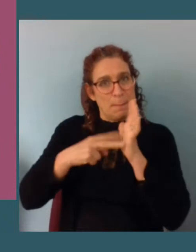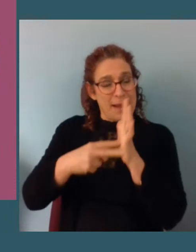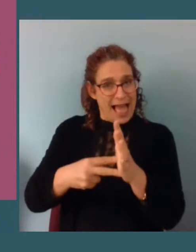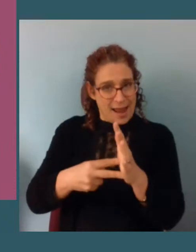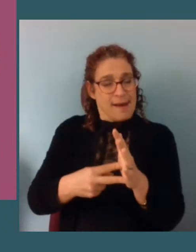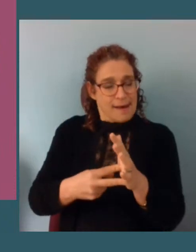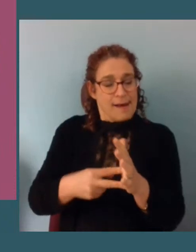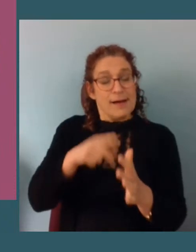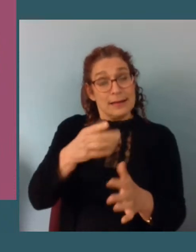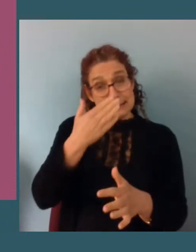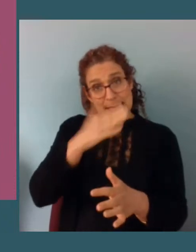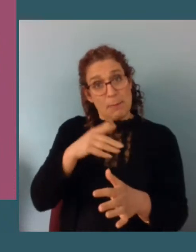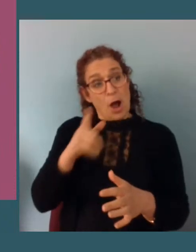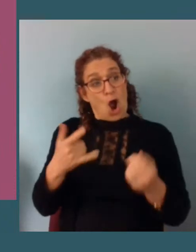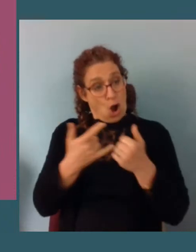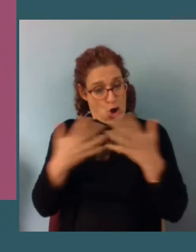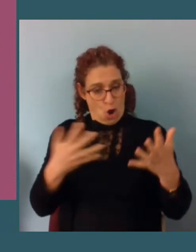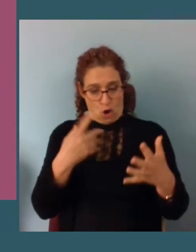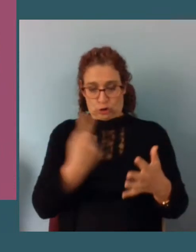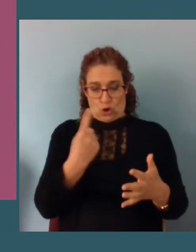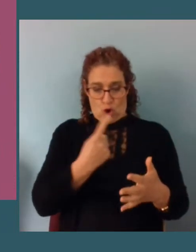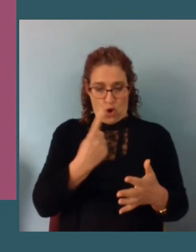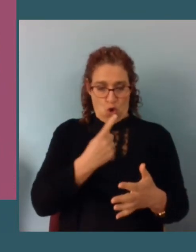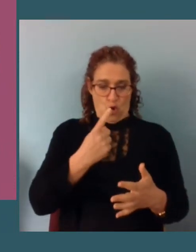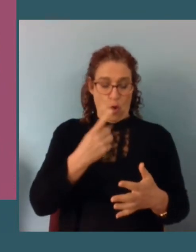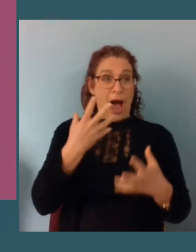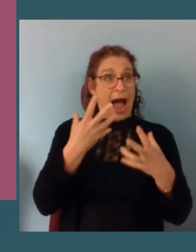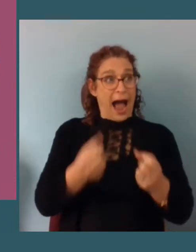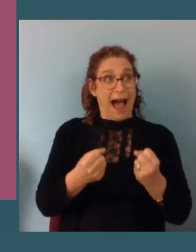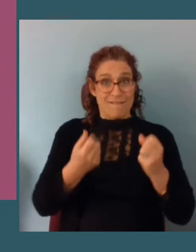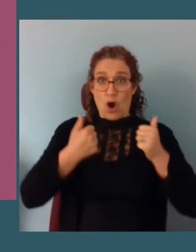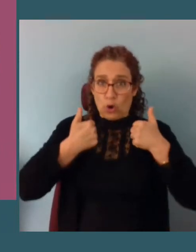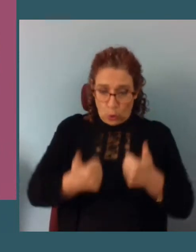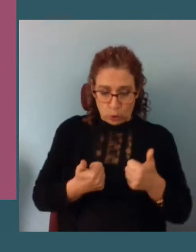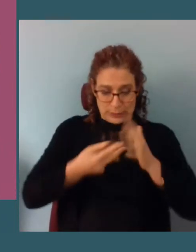associations between reductions in severe reactions when you have an